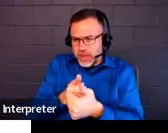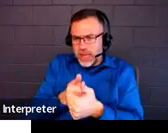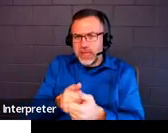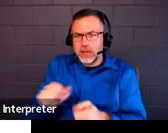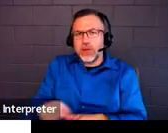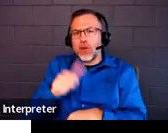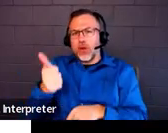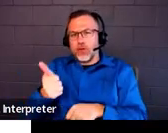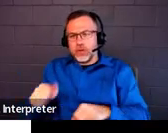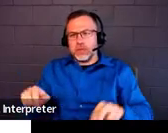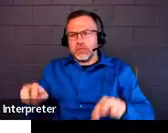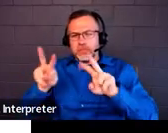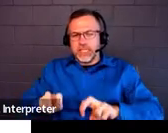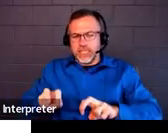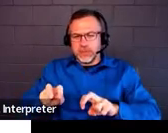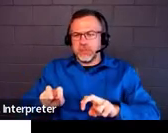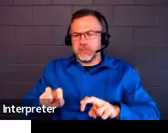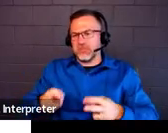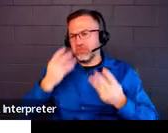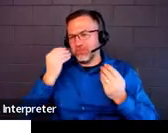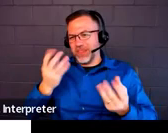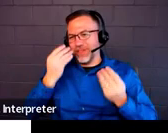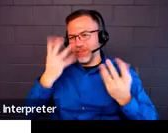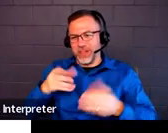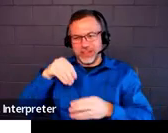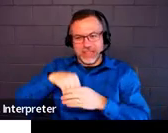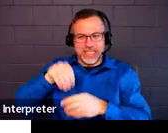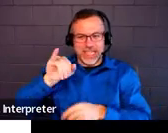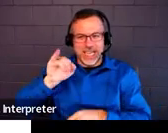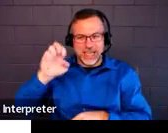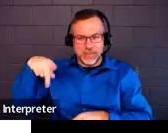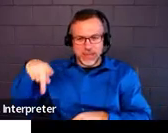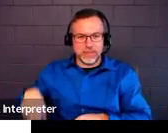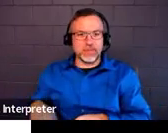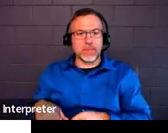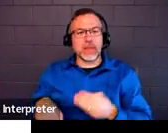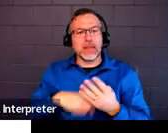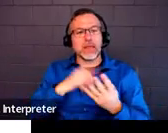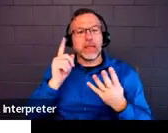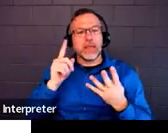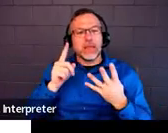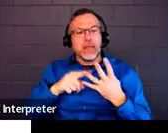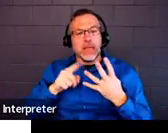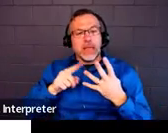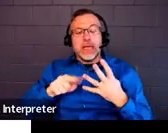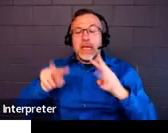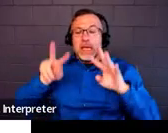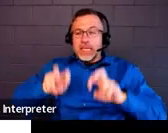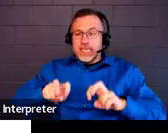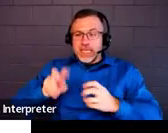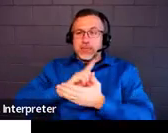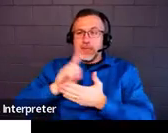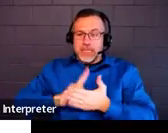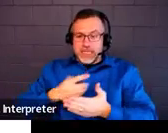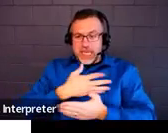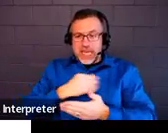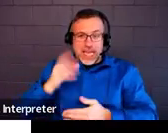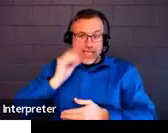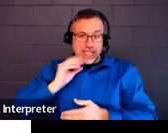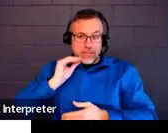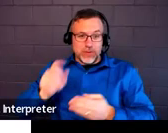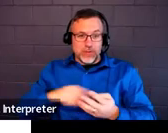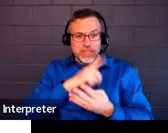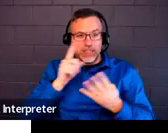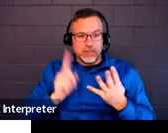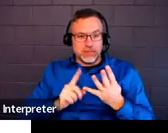assessment stuff in the IEP. We're going to talk about the assessment design and experience, and then there